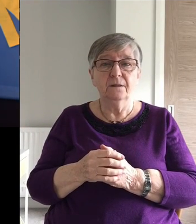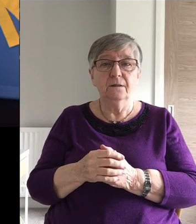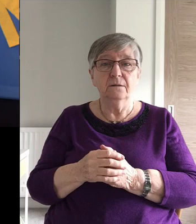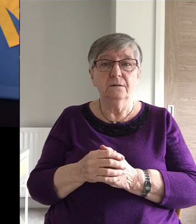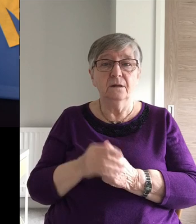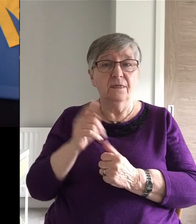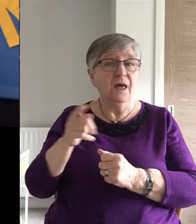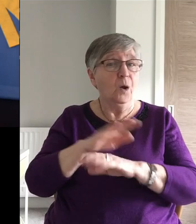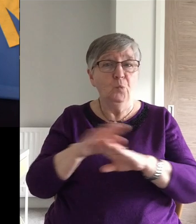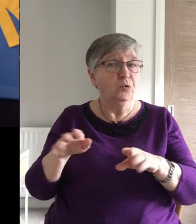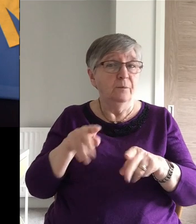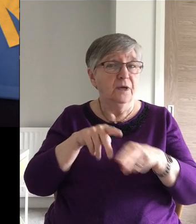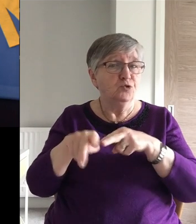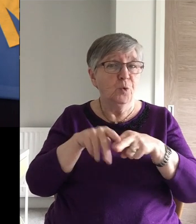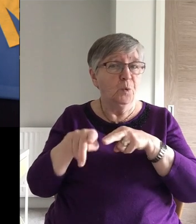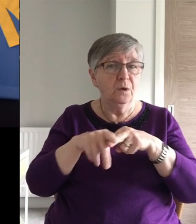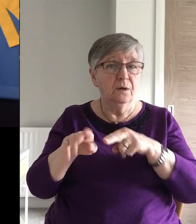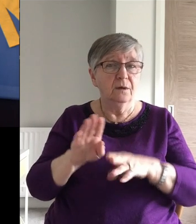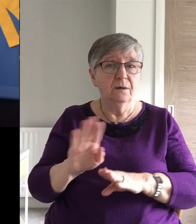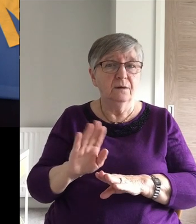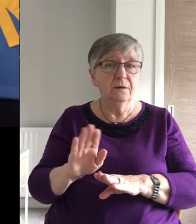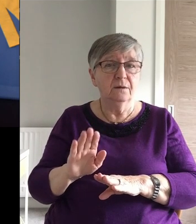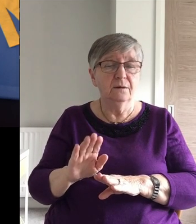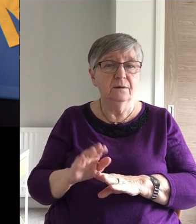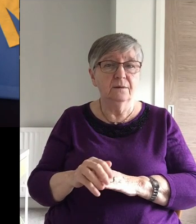You see, that wouldn't be tongue-in-cheek.